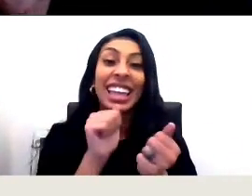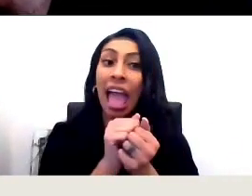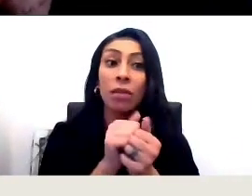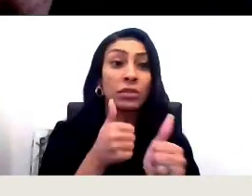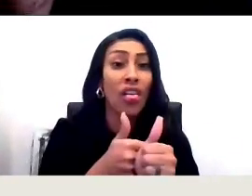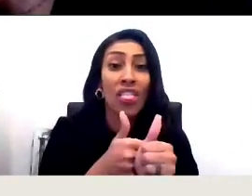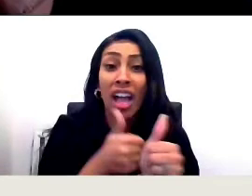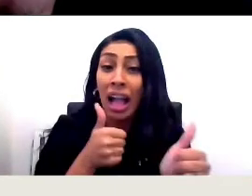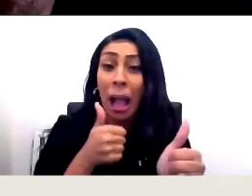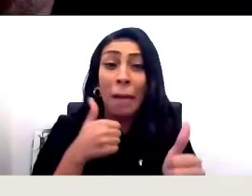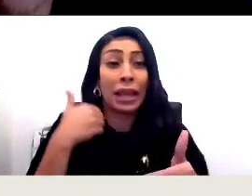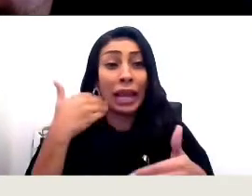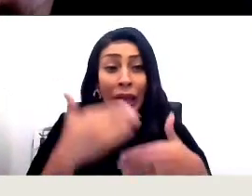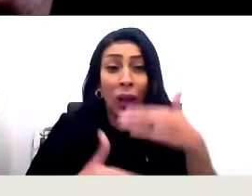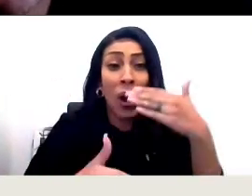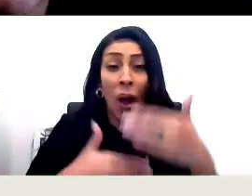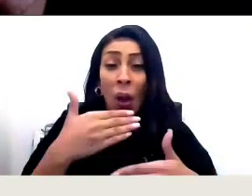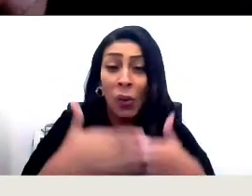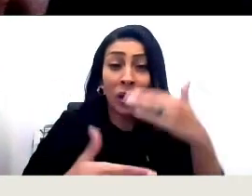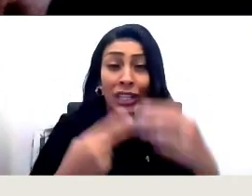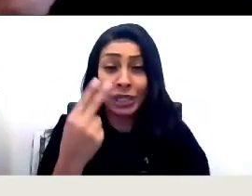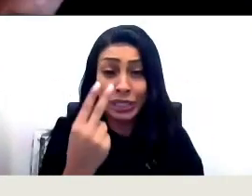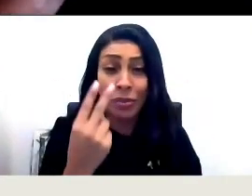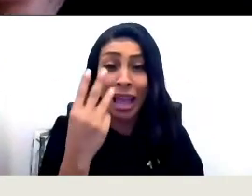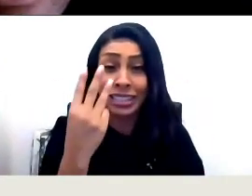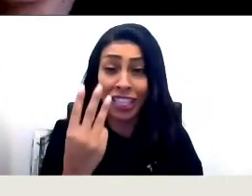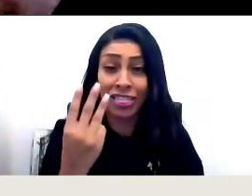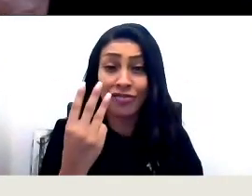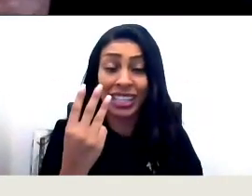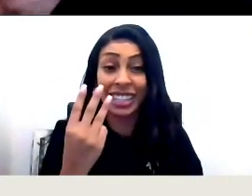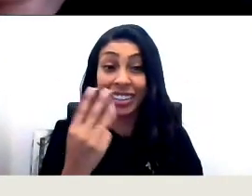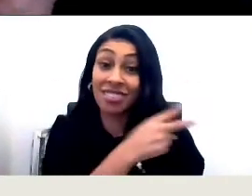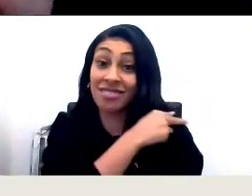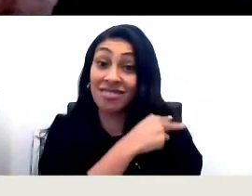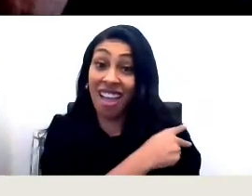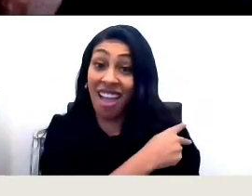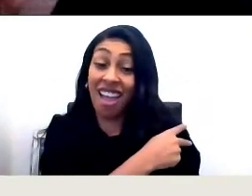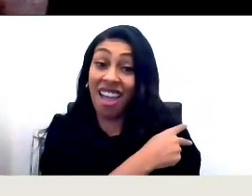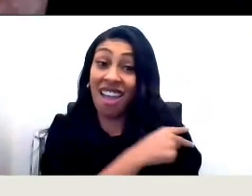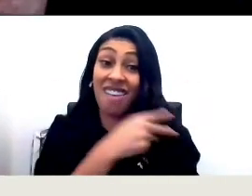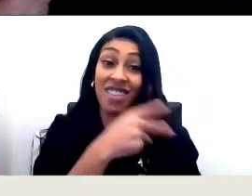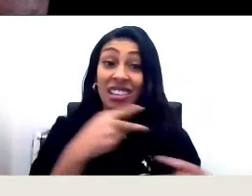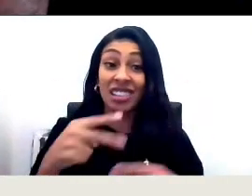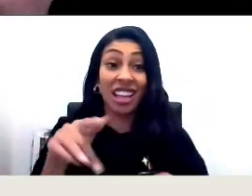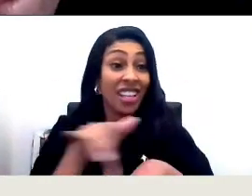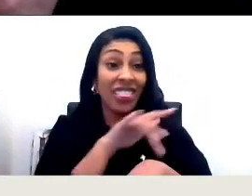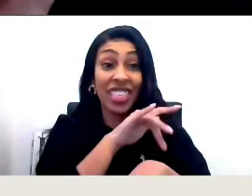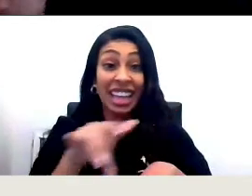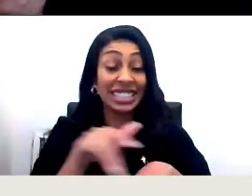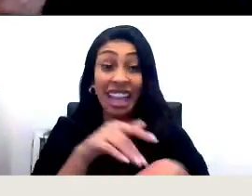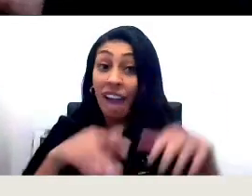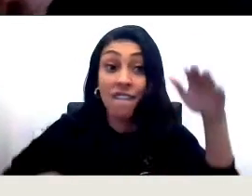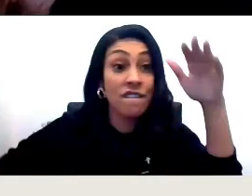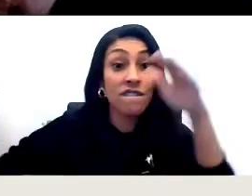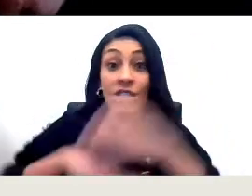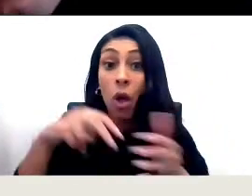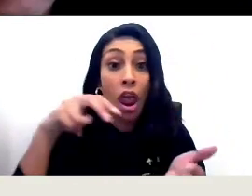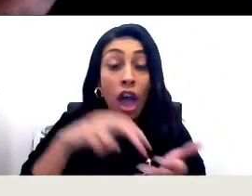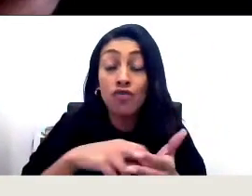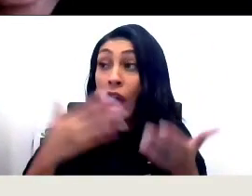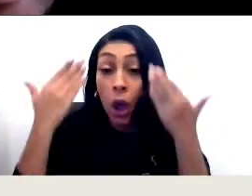going, still the 23 staff of Vuyani Dance Theatre, still under full contract. I don't know how we're doing